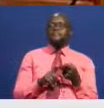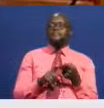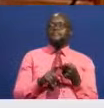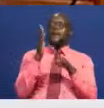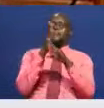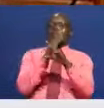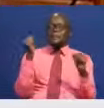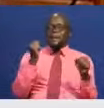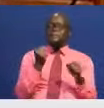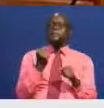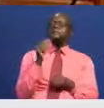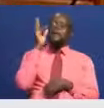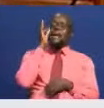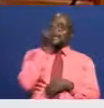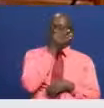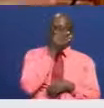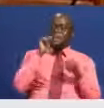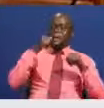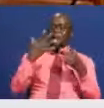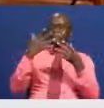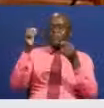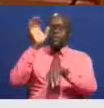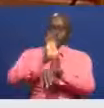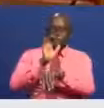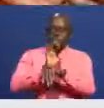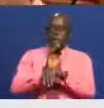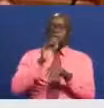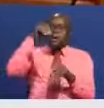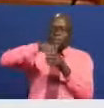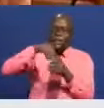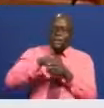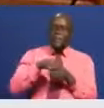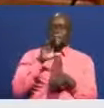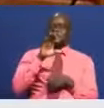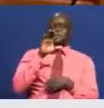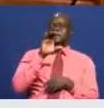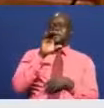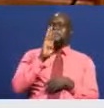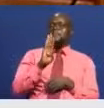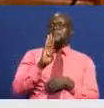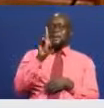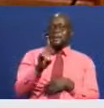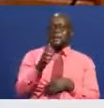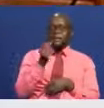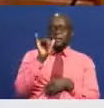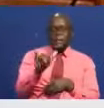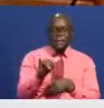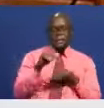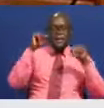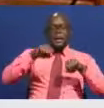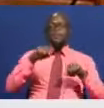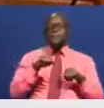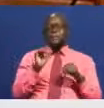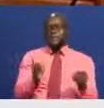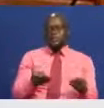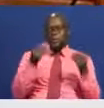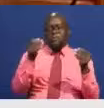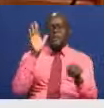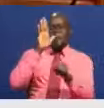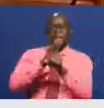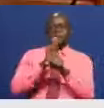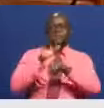Marehemu President Moi, President Kibaki, were able to go to churches within the CBD so that you are able to provide a